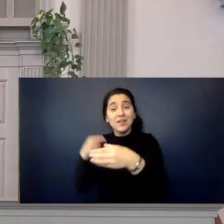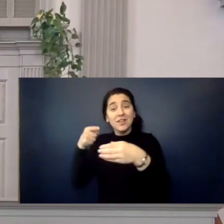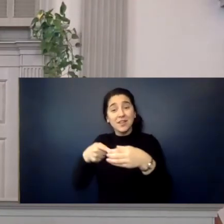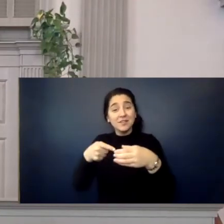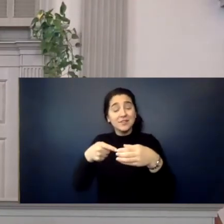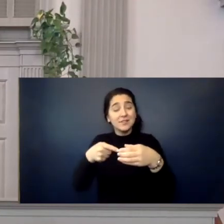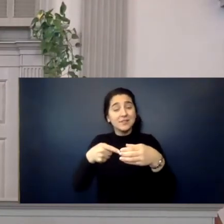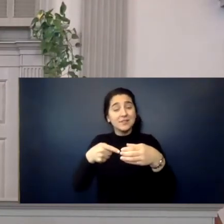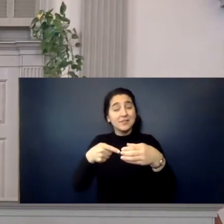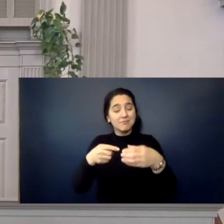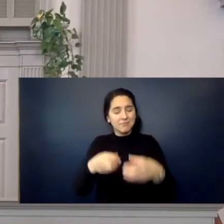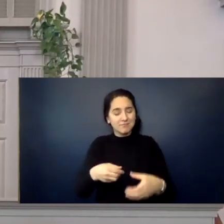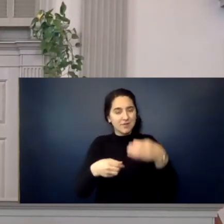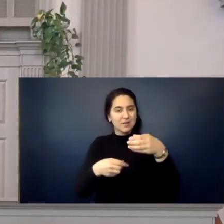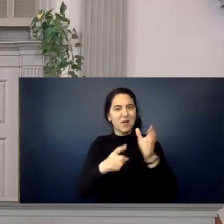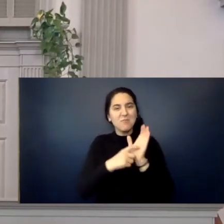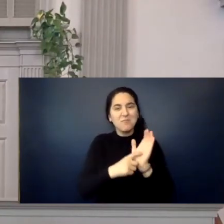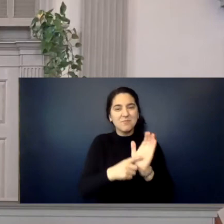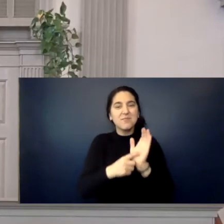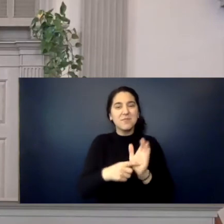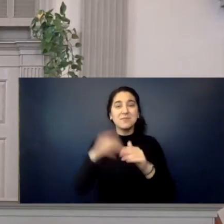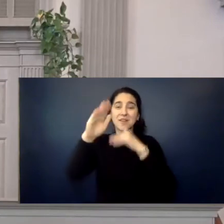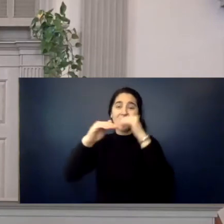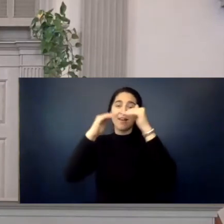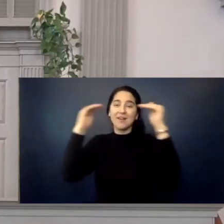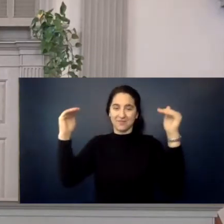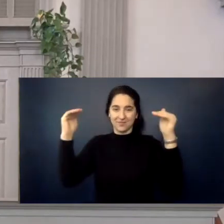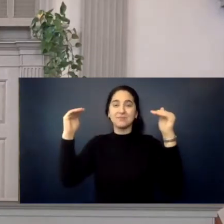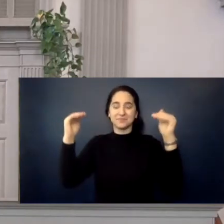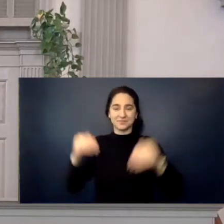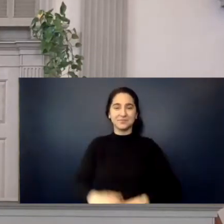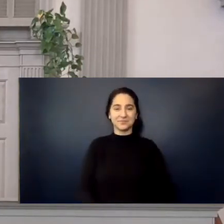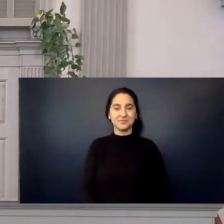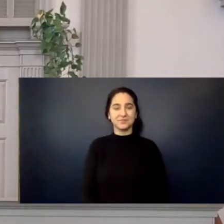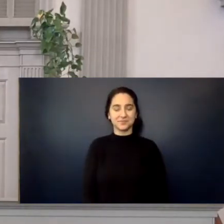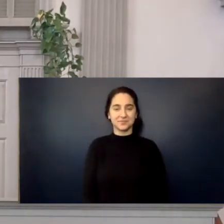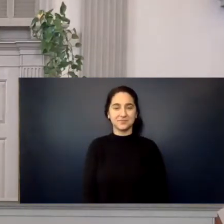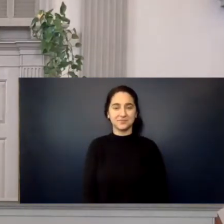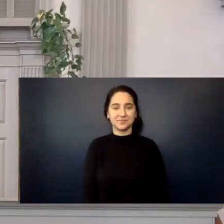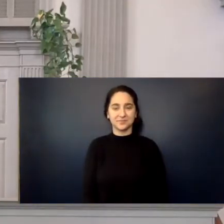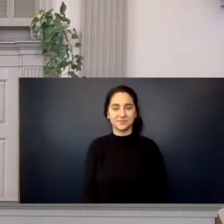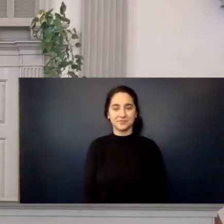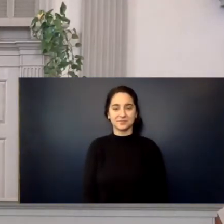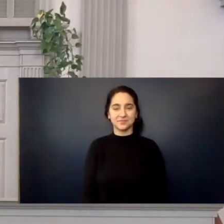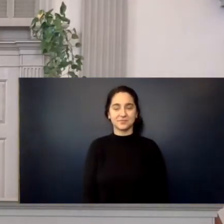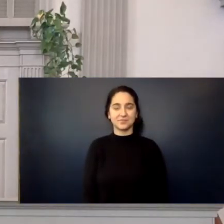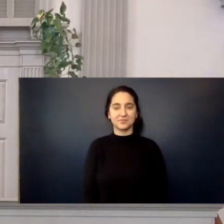Friends, take and drink this cup of heaven.